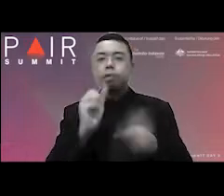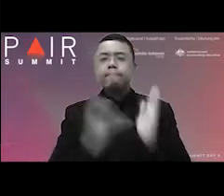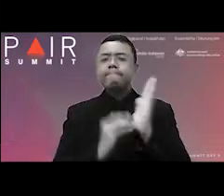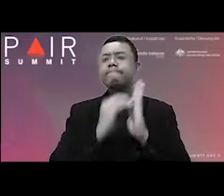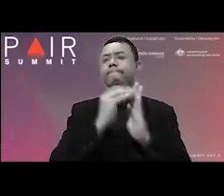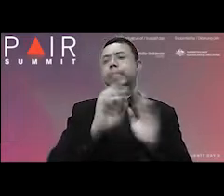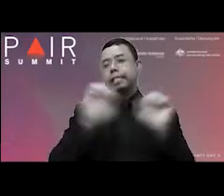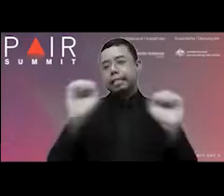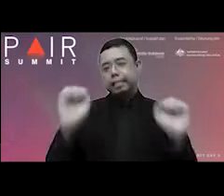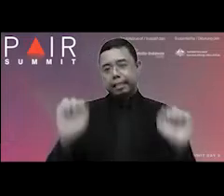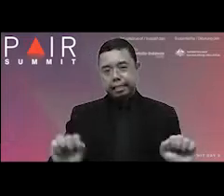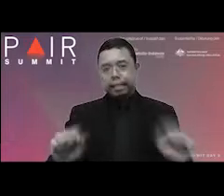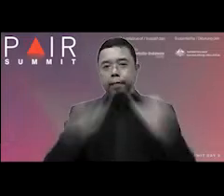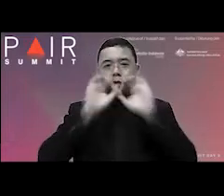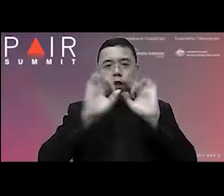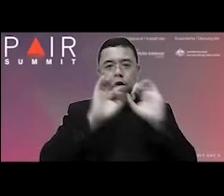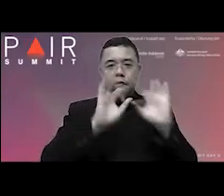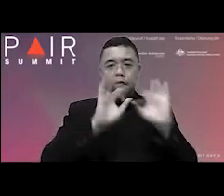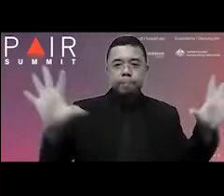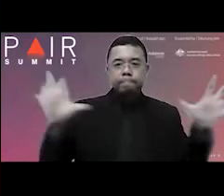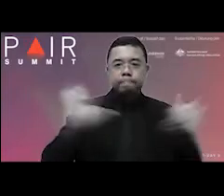integration in Indonesia.